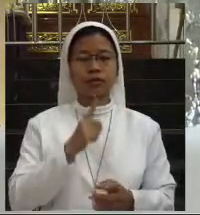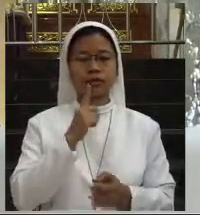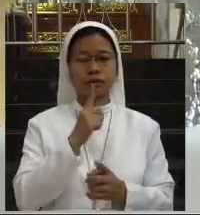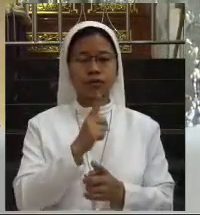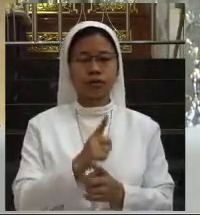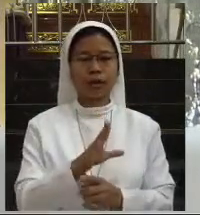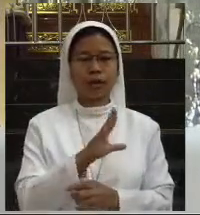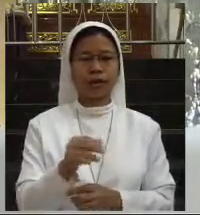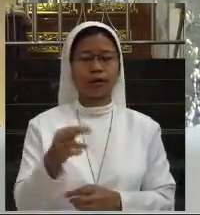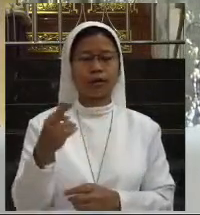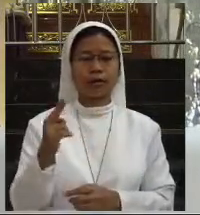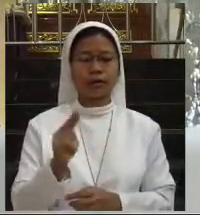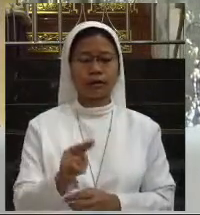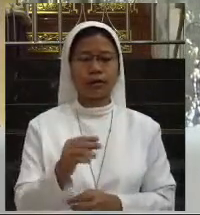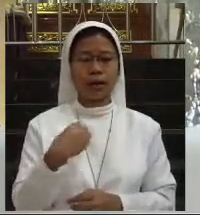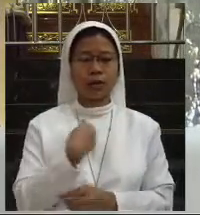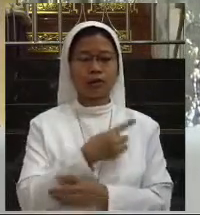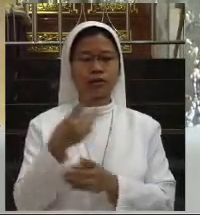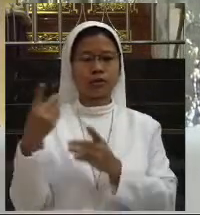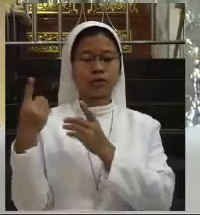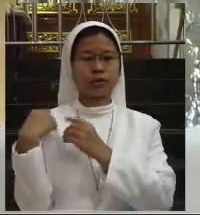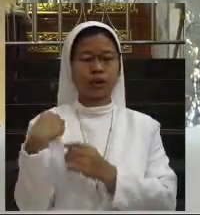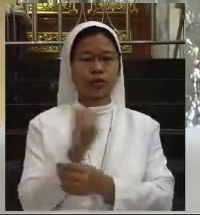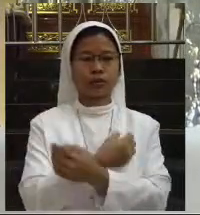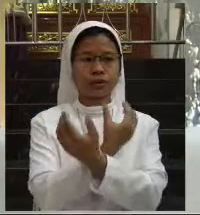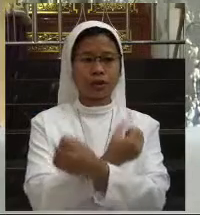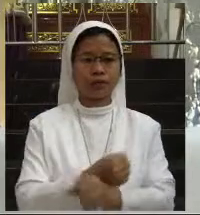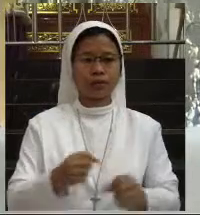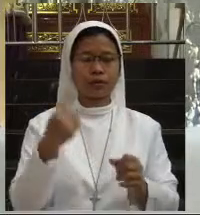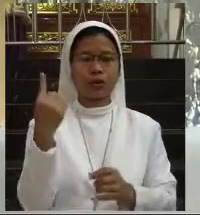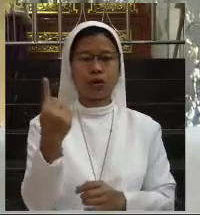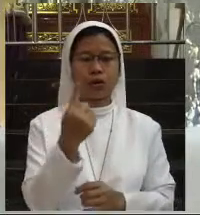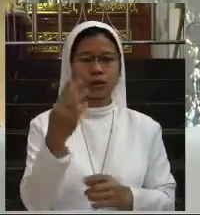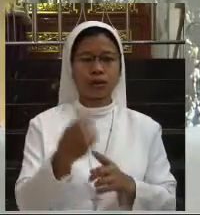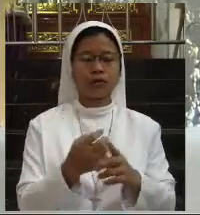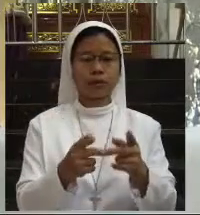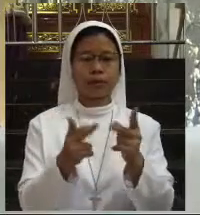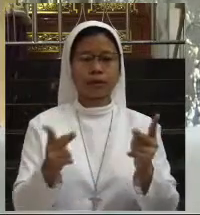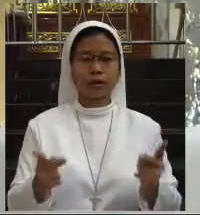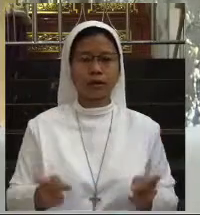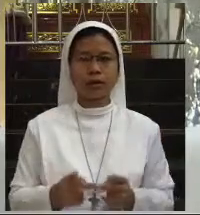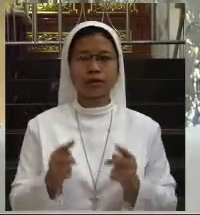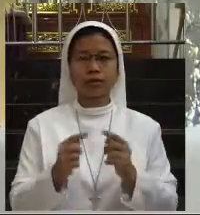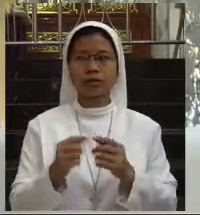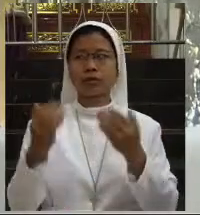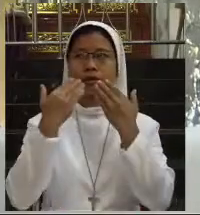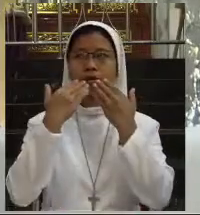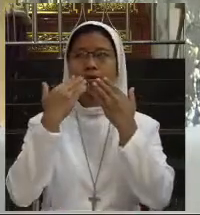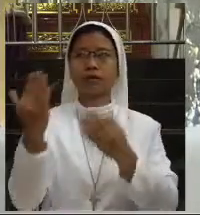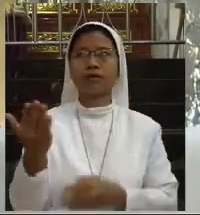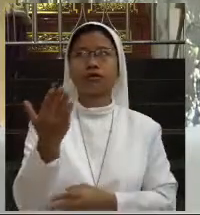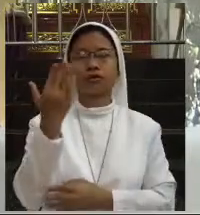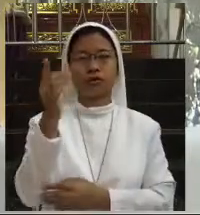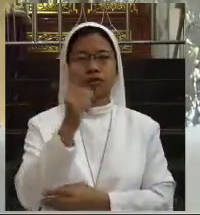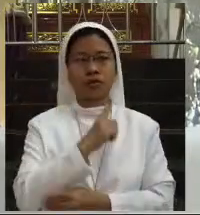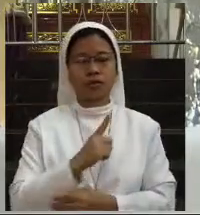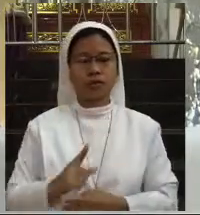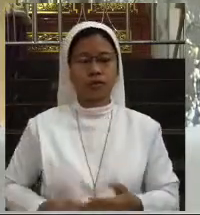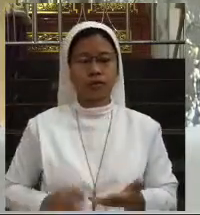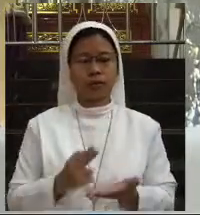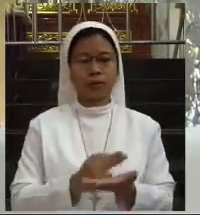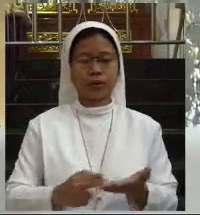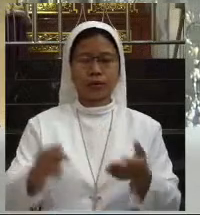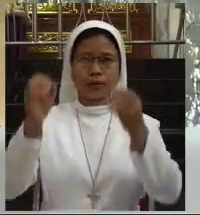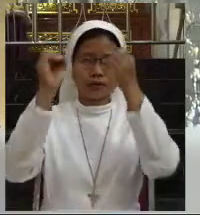truly right and just, our duty and our salvation, always and everywhere, to give you thanks, Lord, Holy